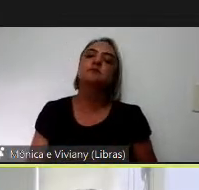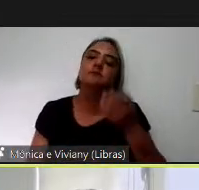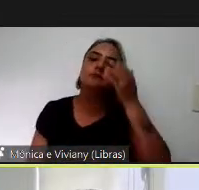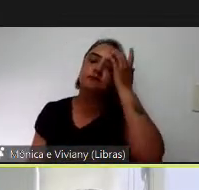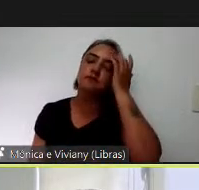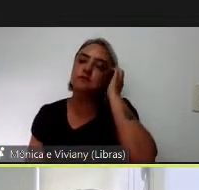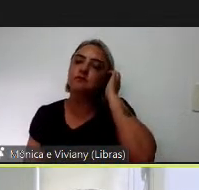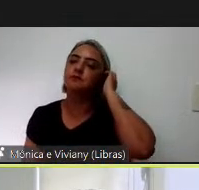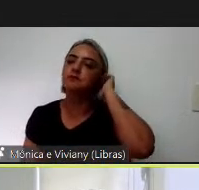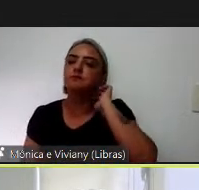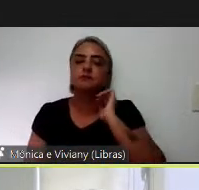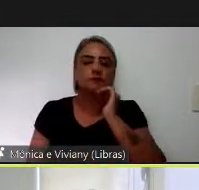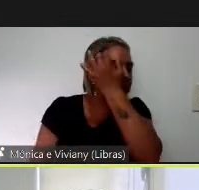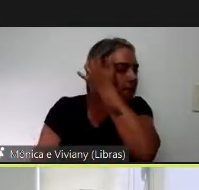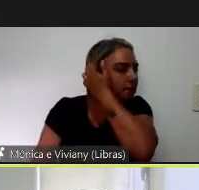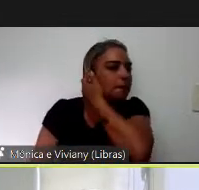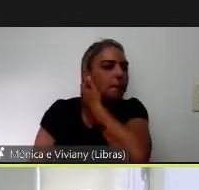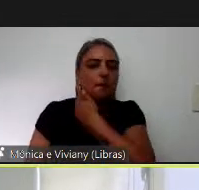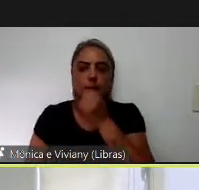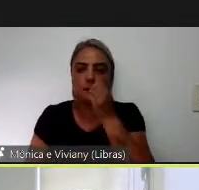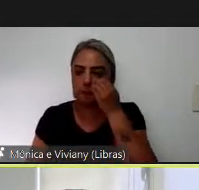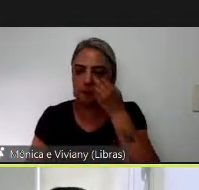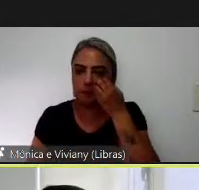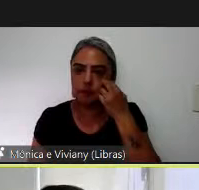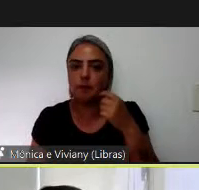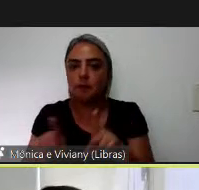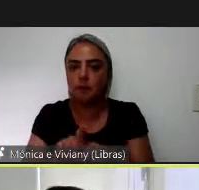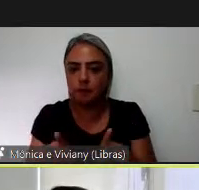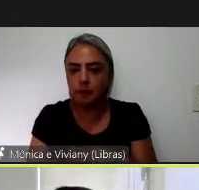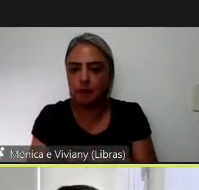the patients.